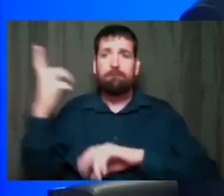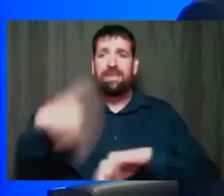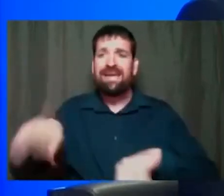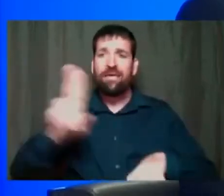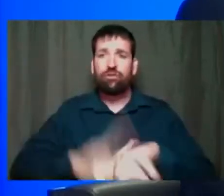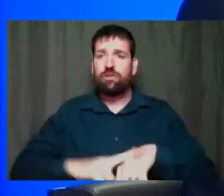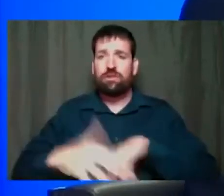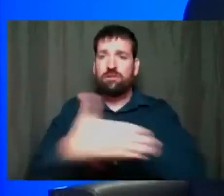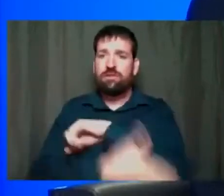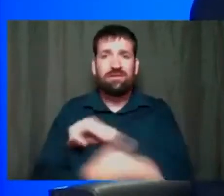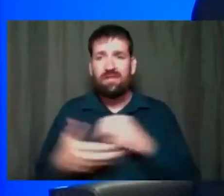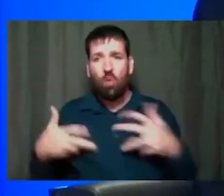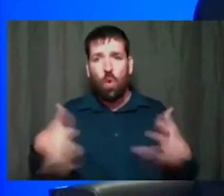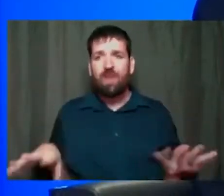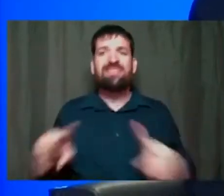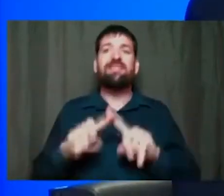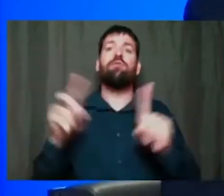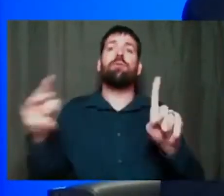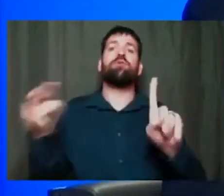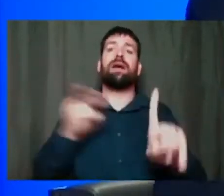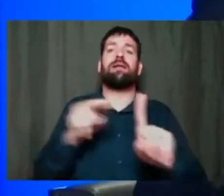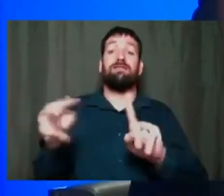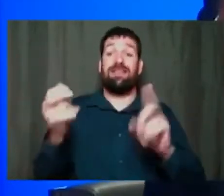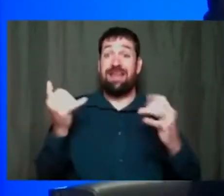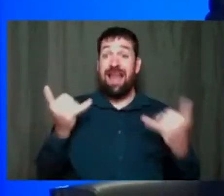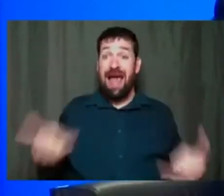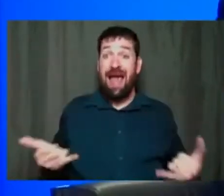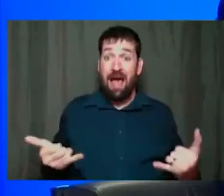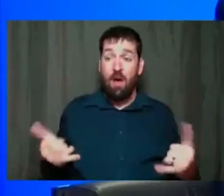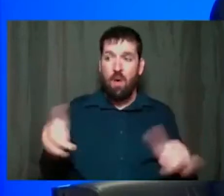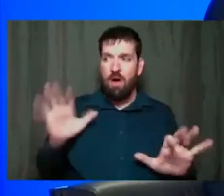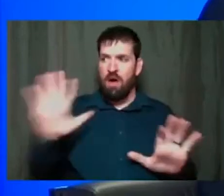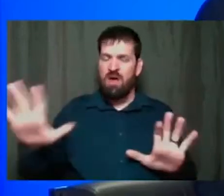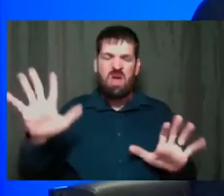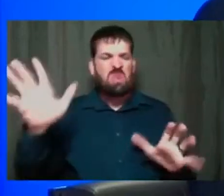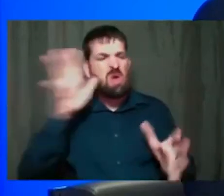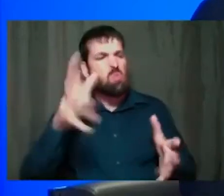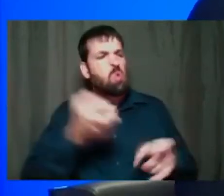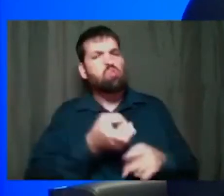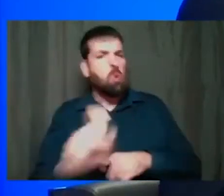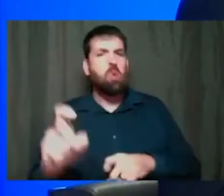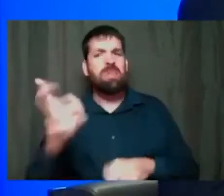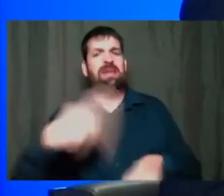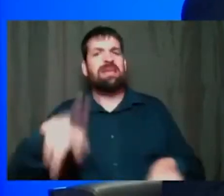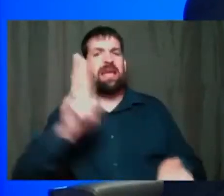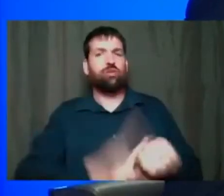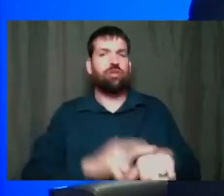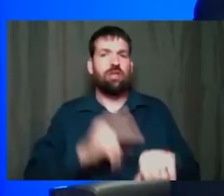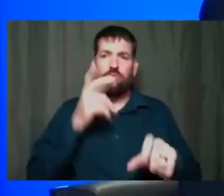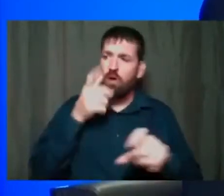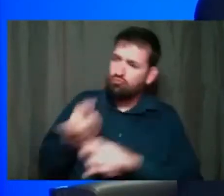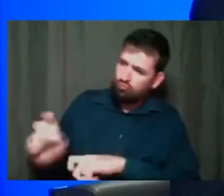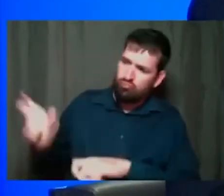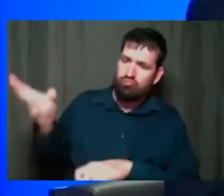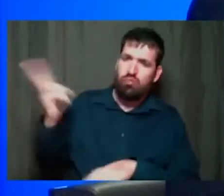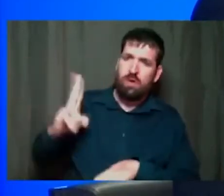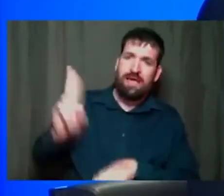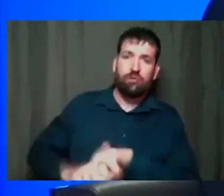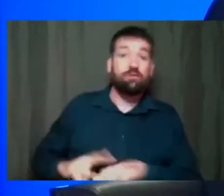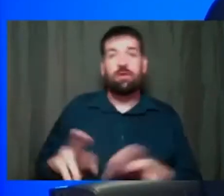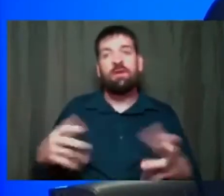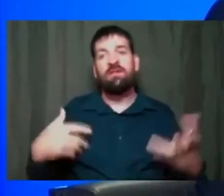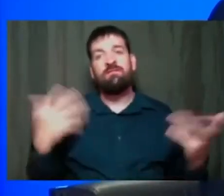perspective. Now we've gotten to a place where each side just says, they're going to ruin the nation, they're going to tear it apart. I assure you, we've been through worse, we've been